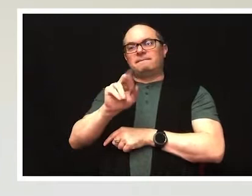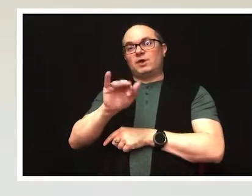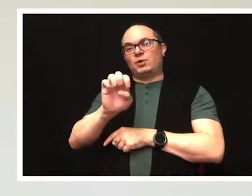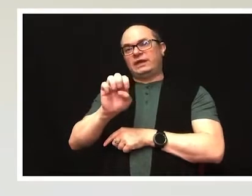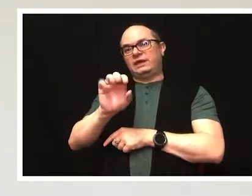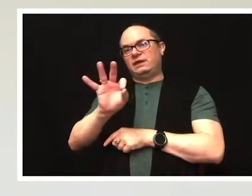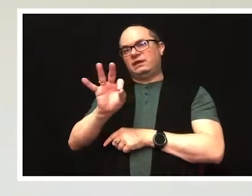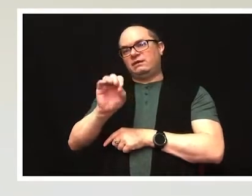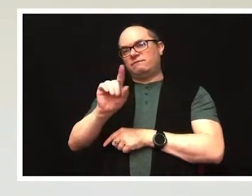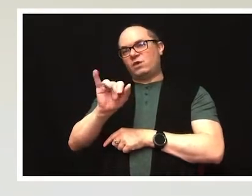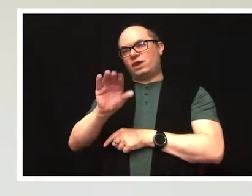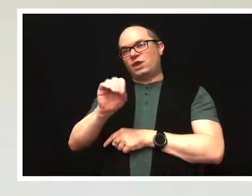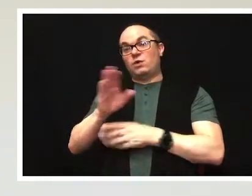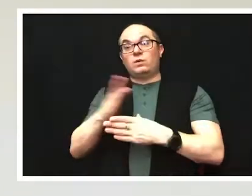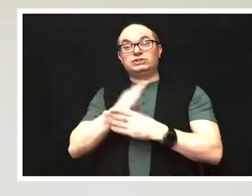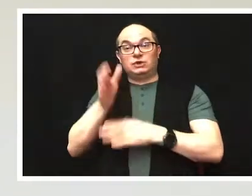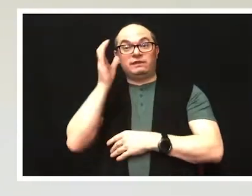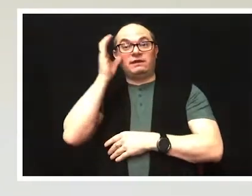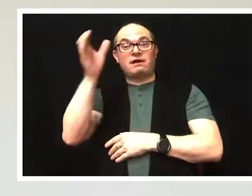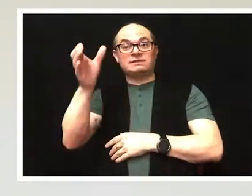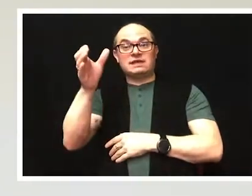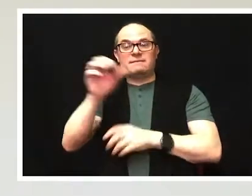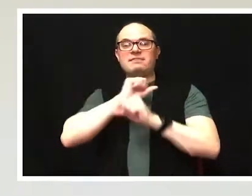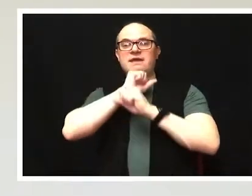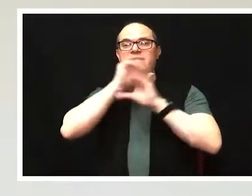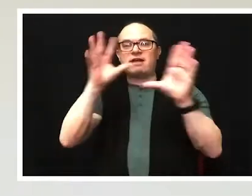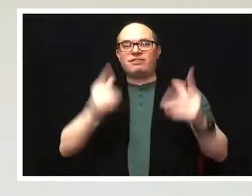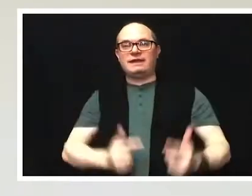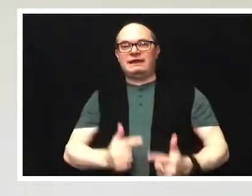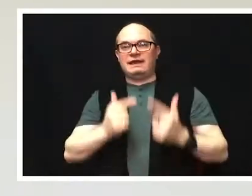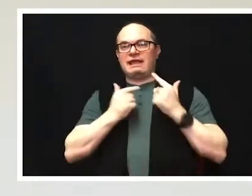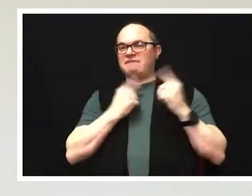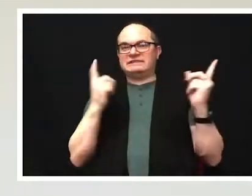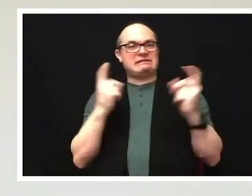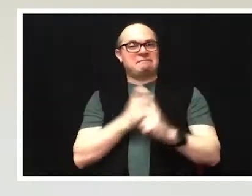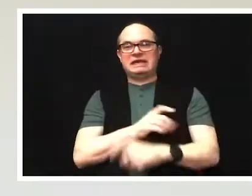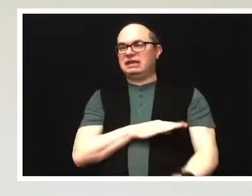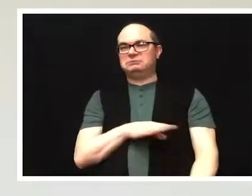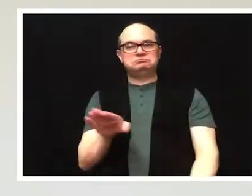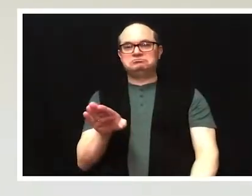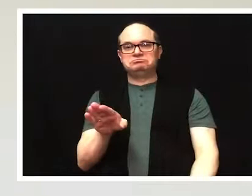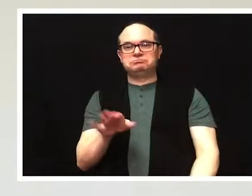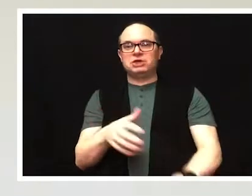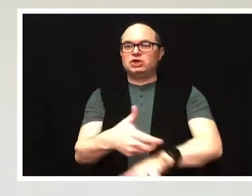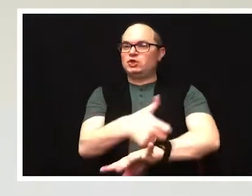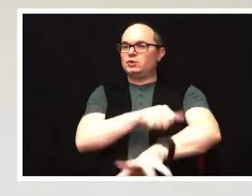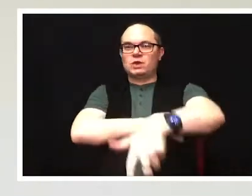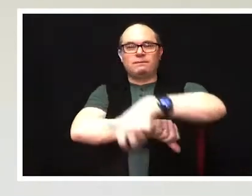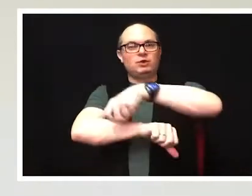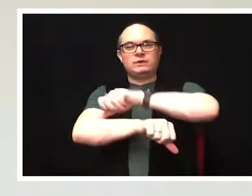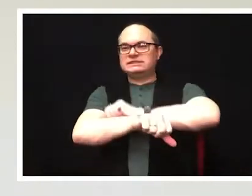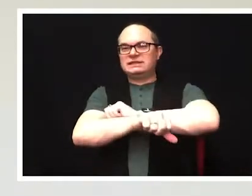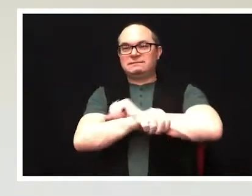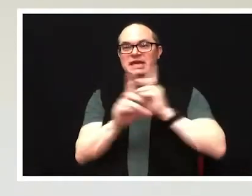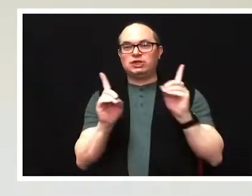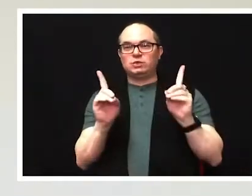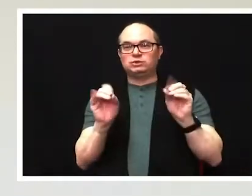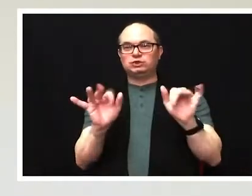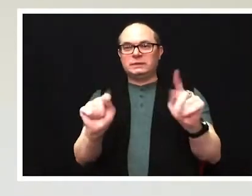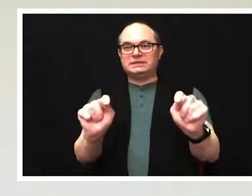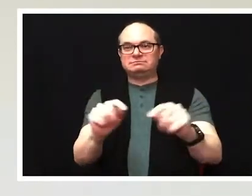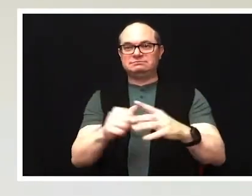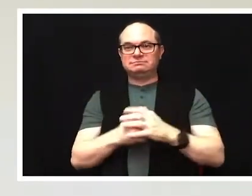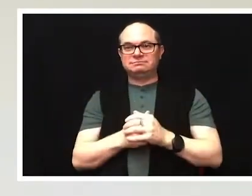Forleo was sharing her concept that nothing in life is that complicated. You just roll up your sleeves and you do